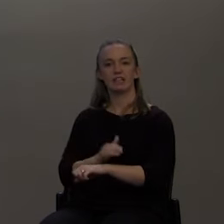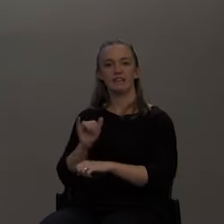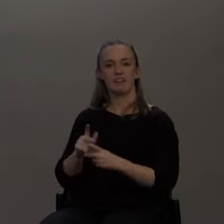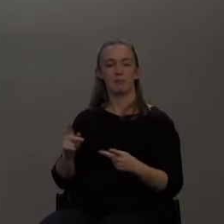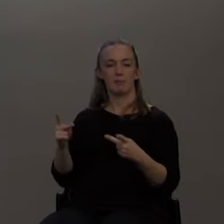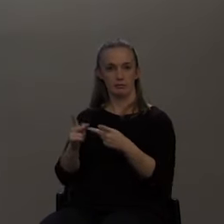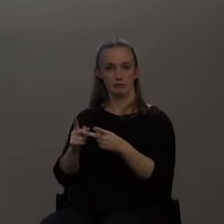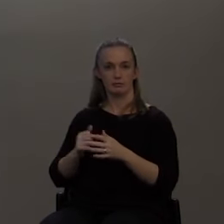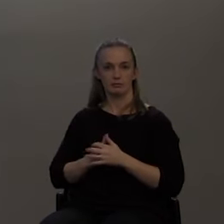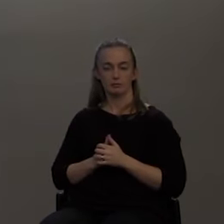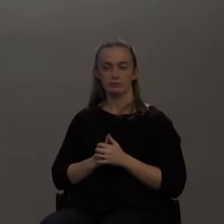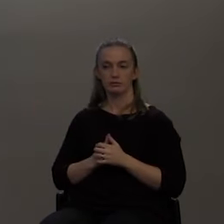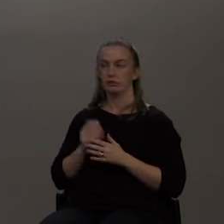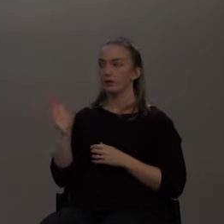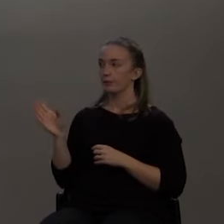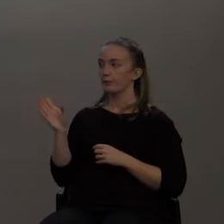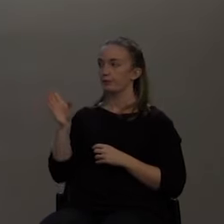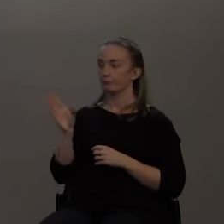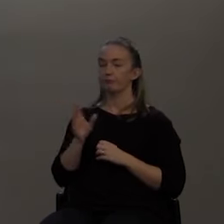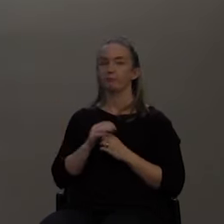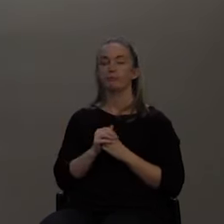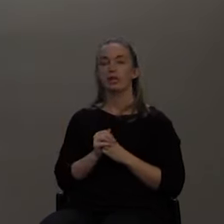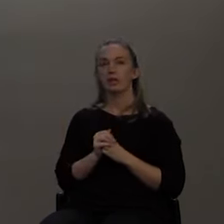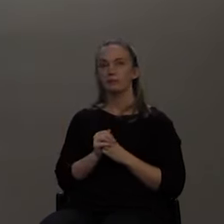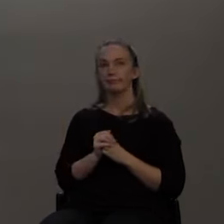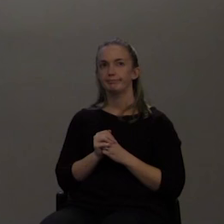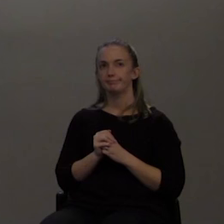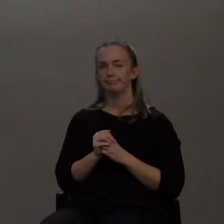is a component of